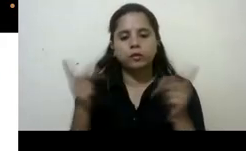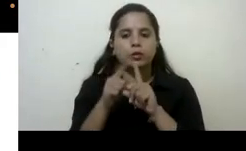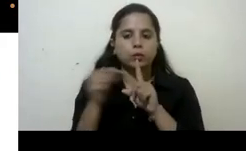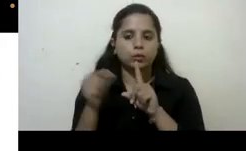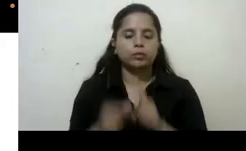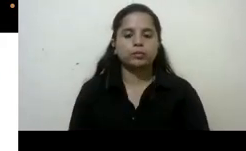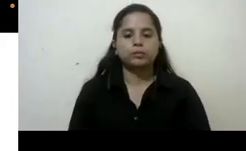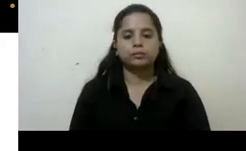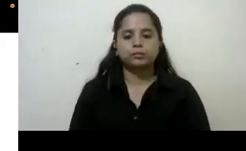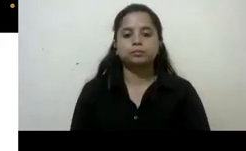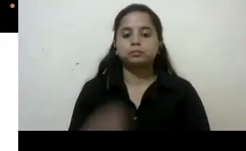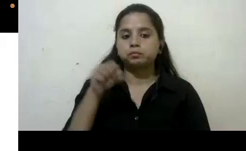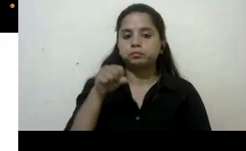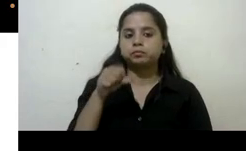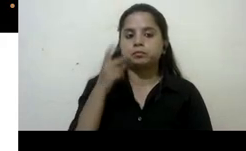Yeah.